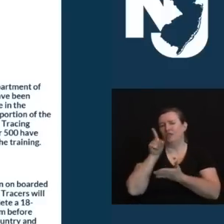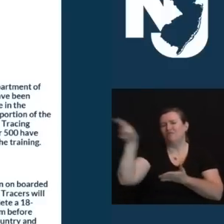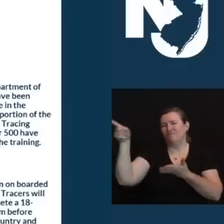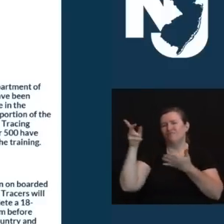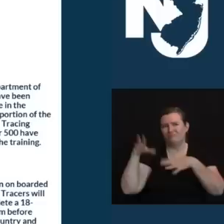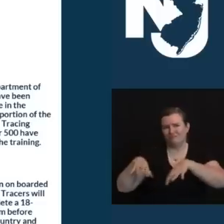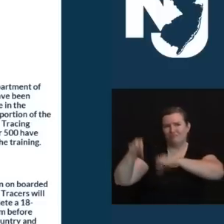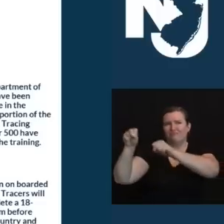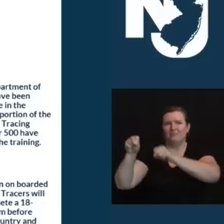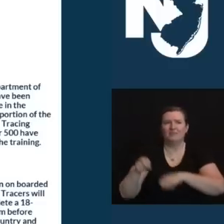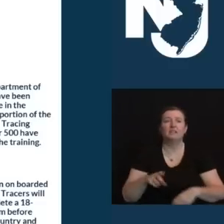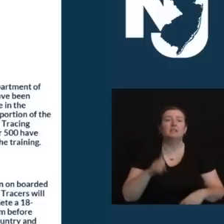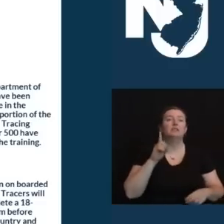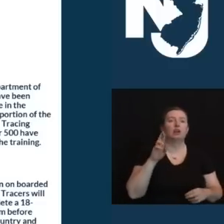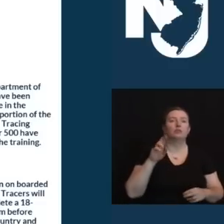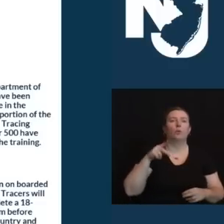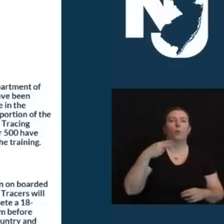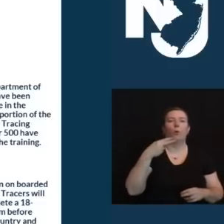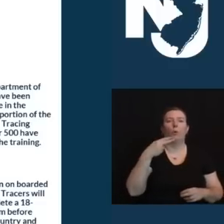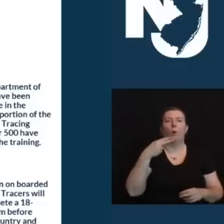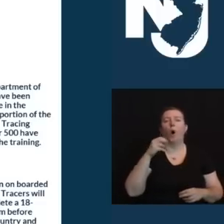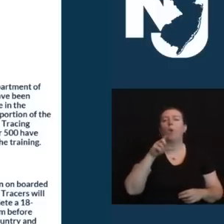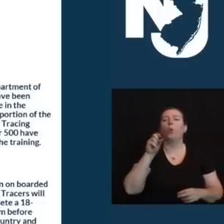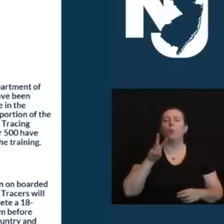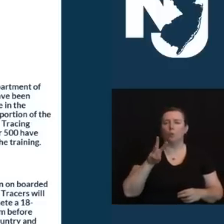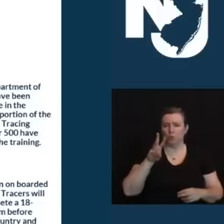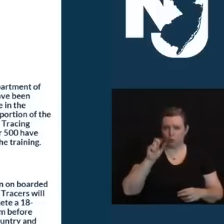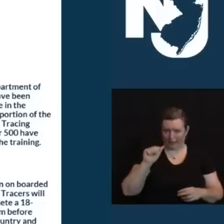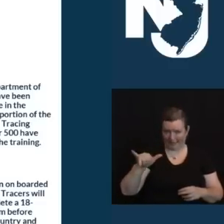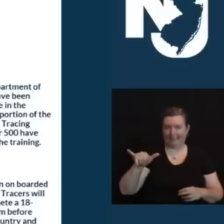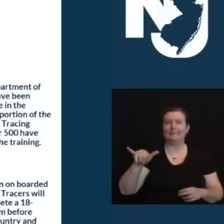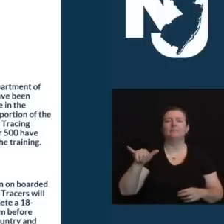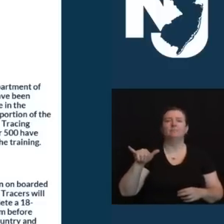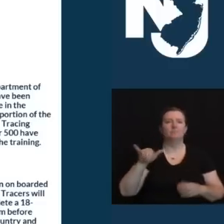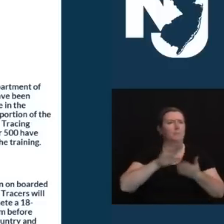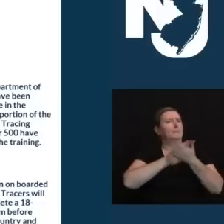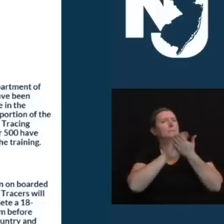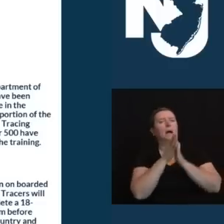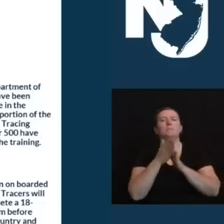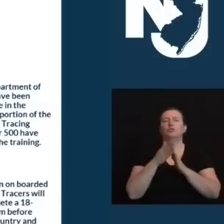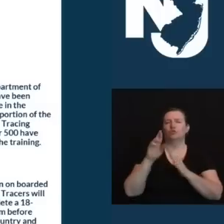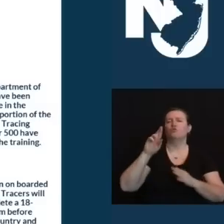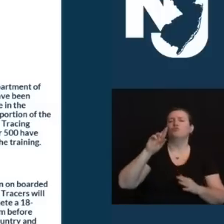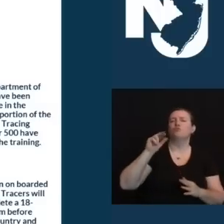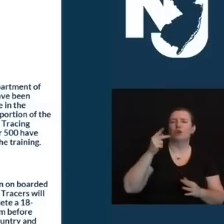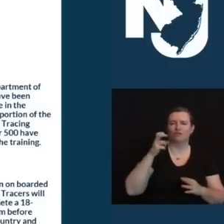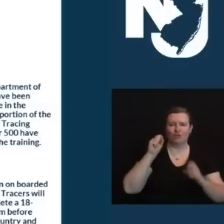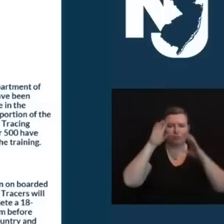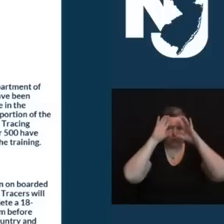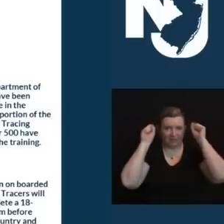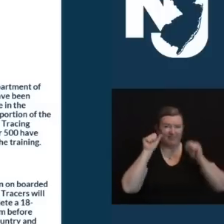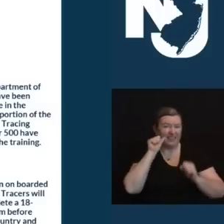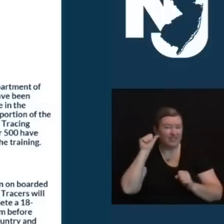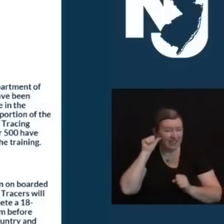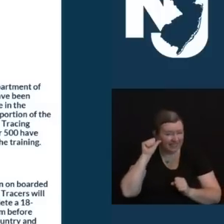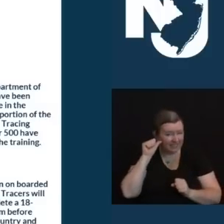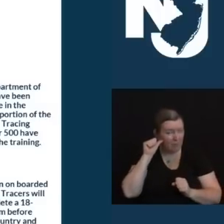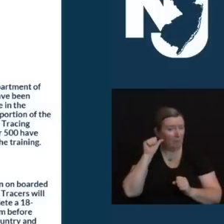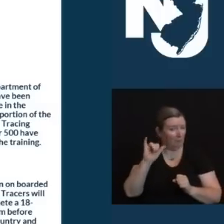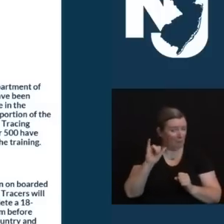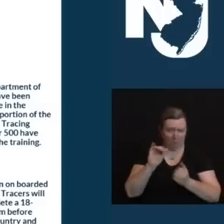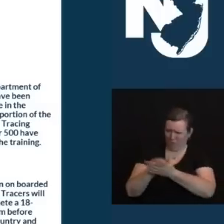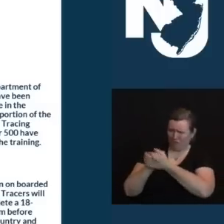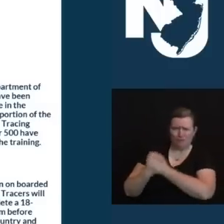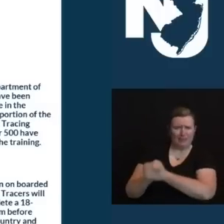Jonathan Holloway's tenure as president of Rutgers University. We wish Jonathan nothing but the very best in his years at the helm of